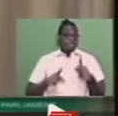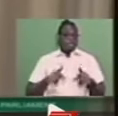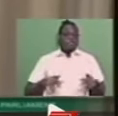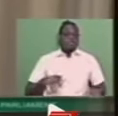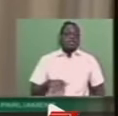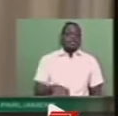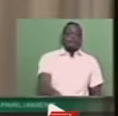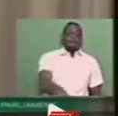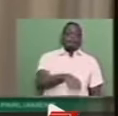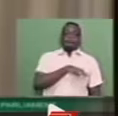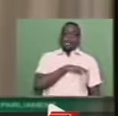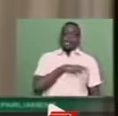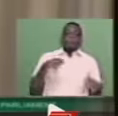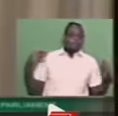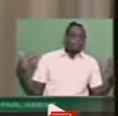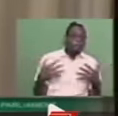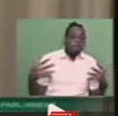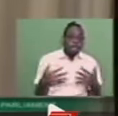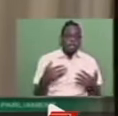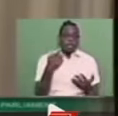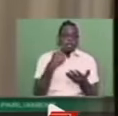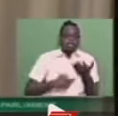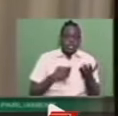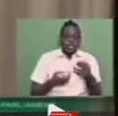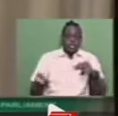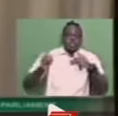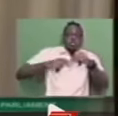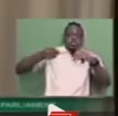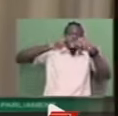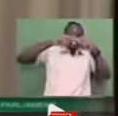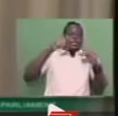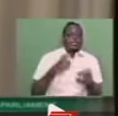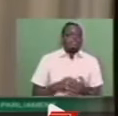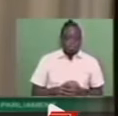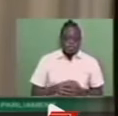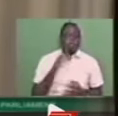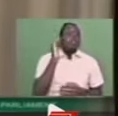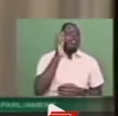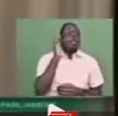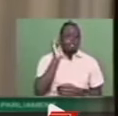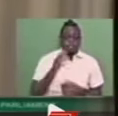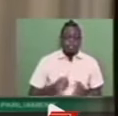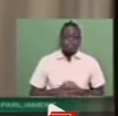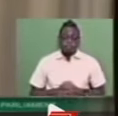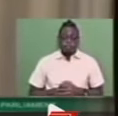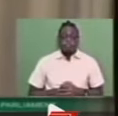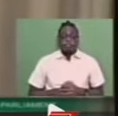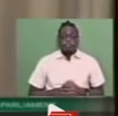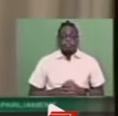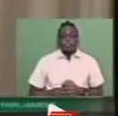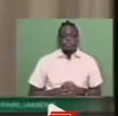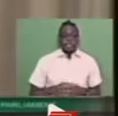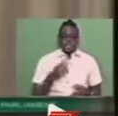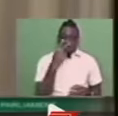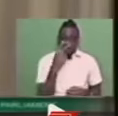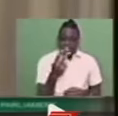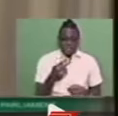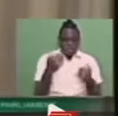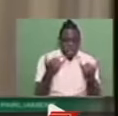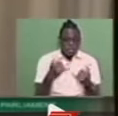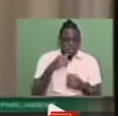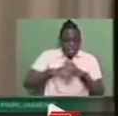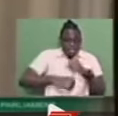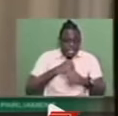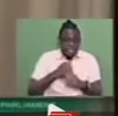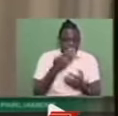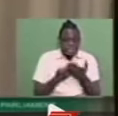words aptly describe our current situation in this year's budget, but they are not my words.